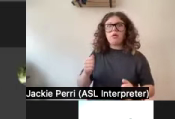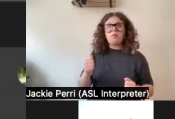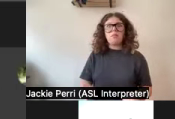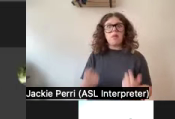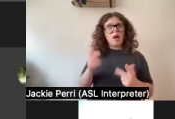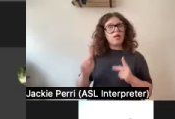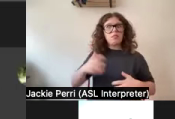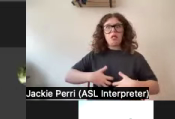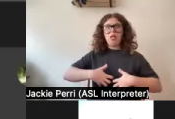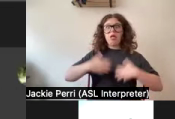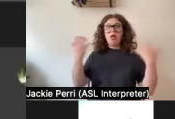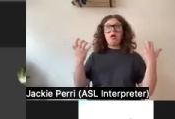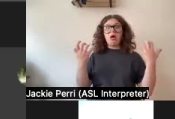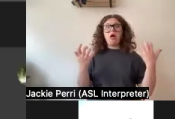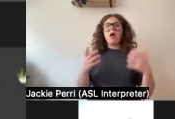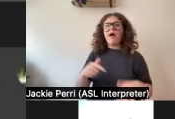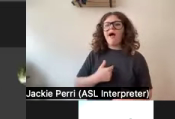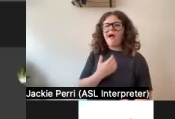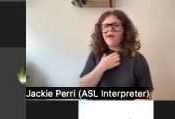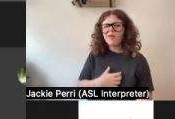about all the fundamentals.